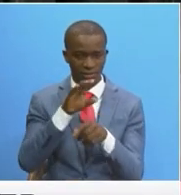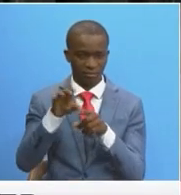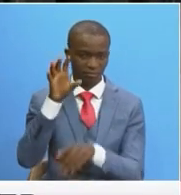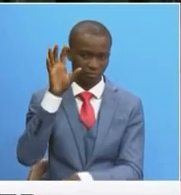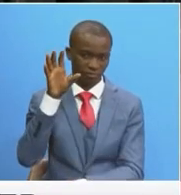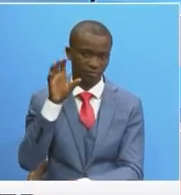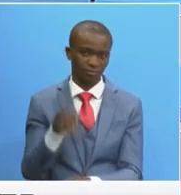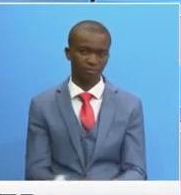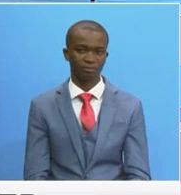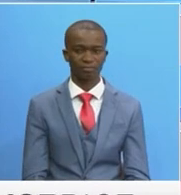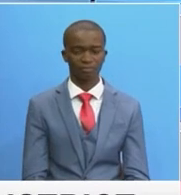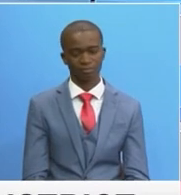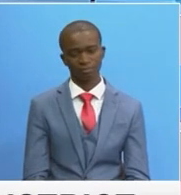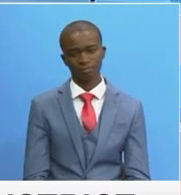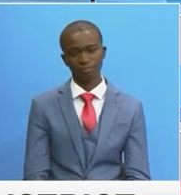in Indola.